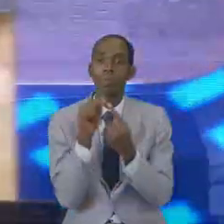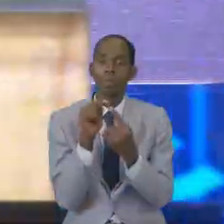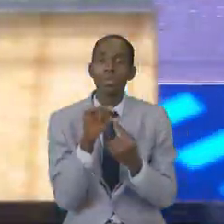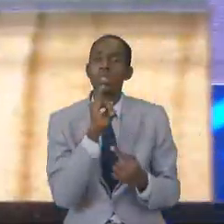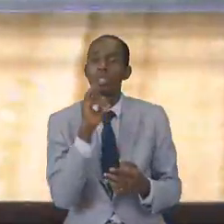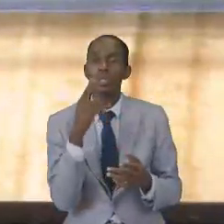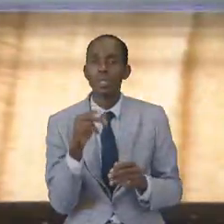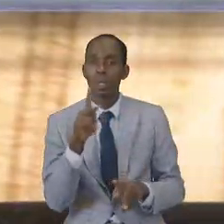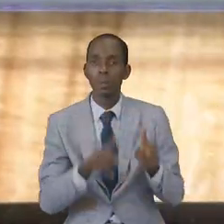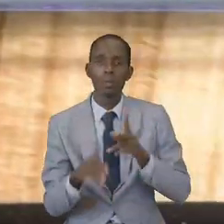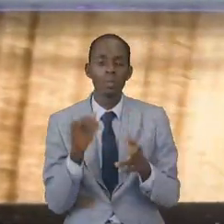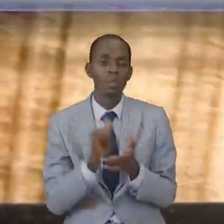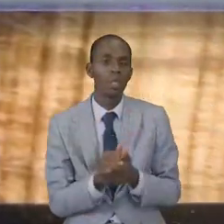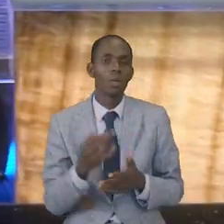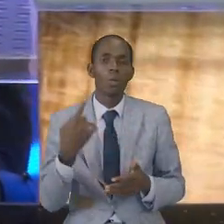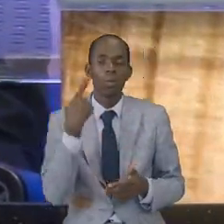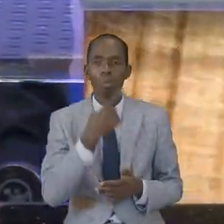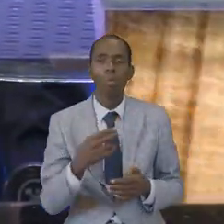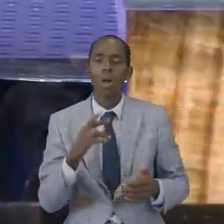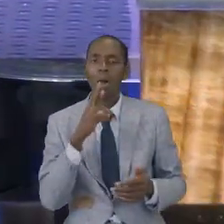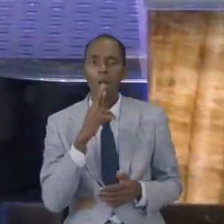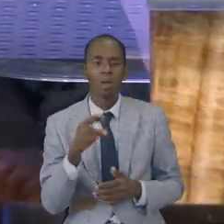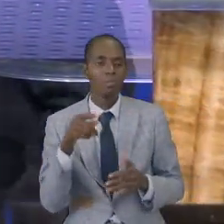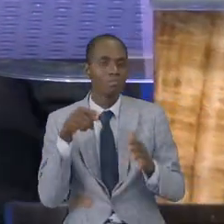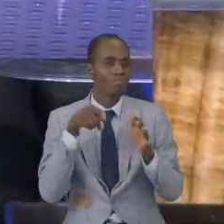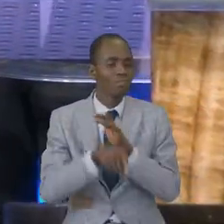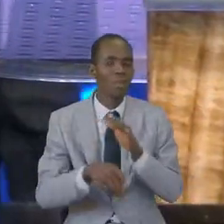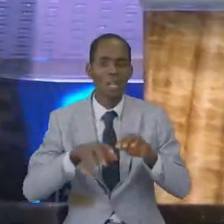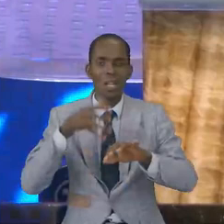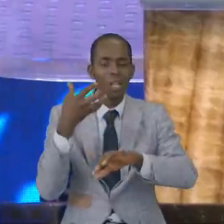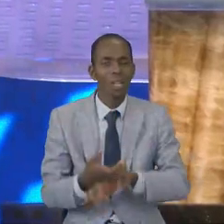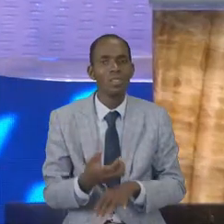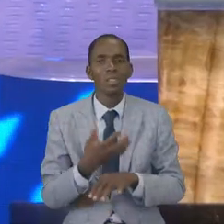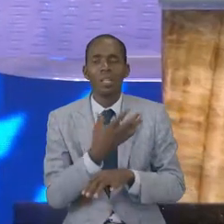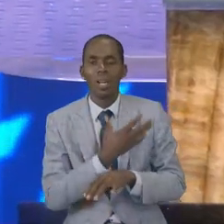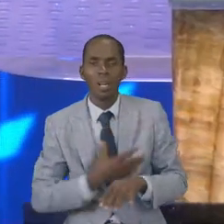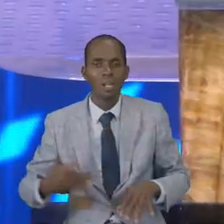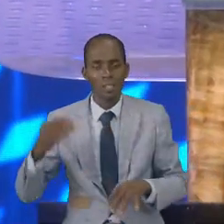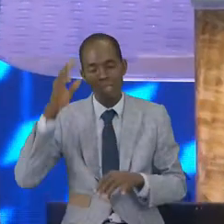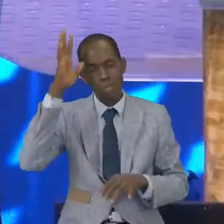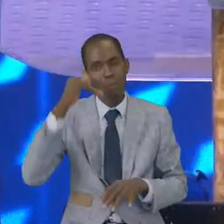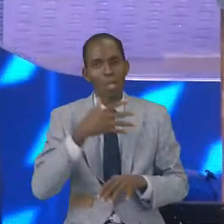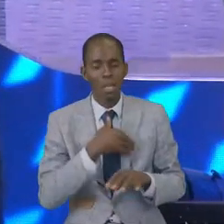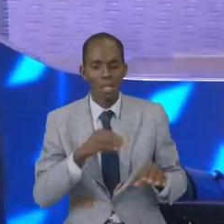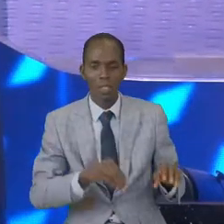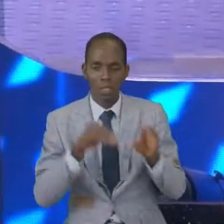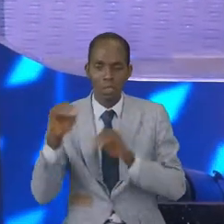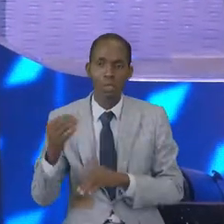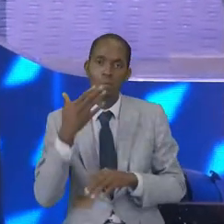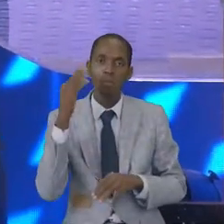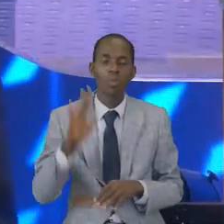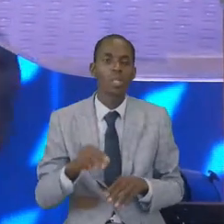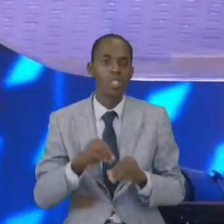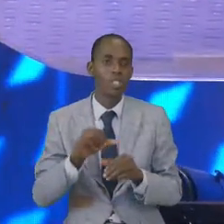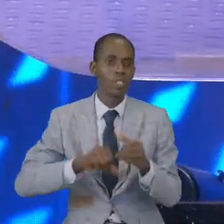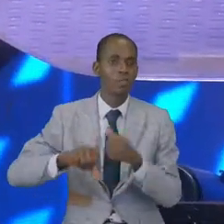those people who are seared, those people who are hardened, and they sow evil in the fellowship of the